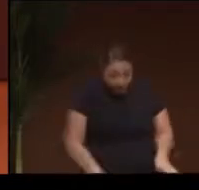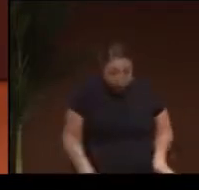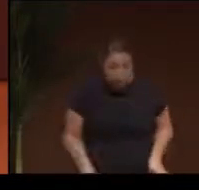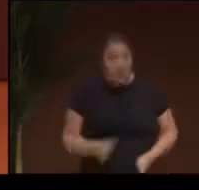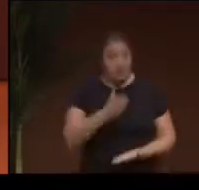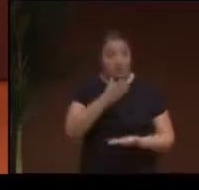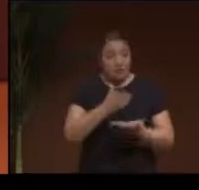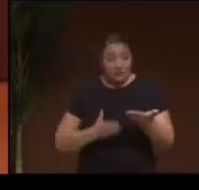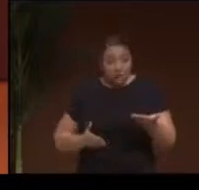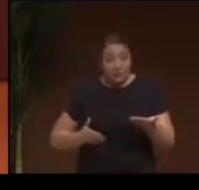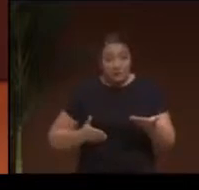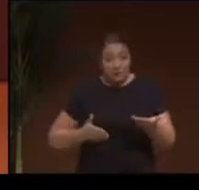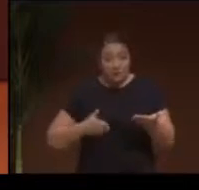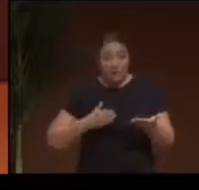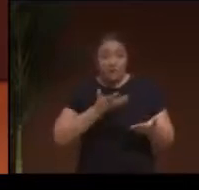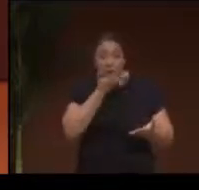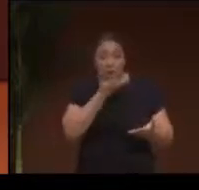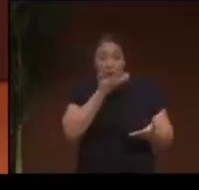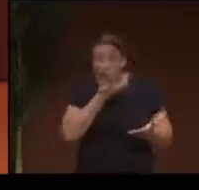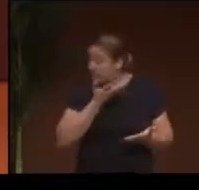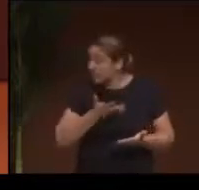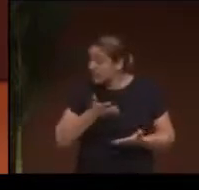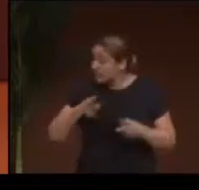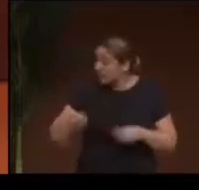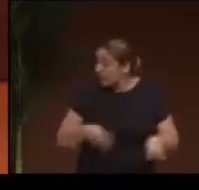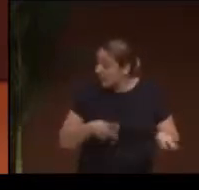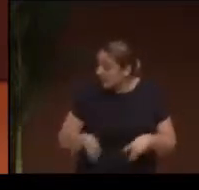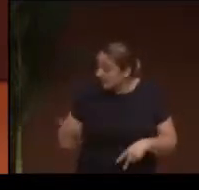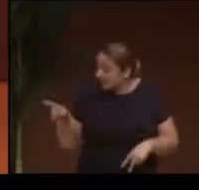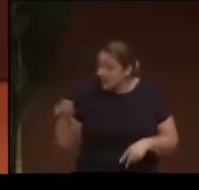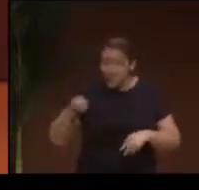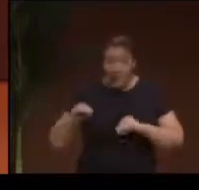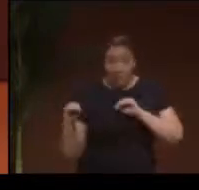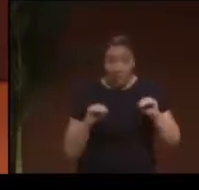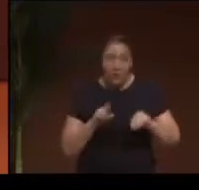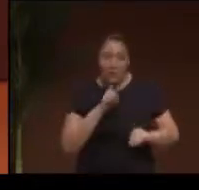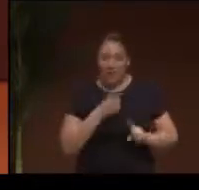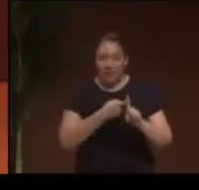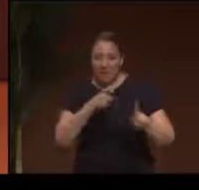dance moves, like when in the grass dance, when they bend down and they do this, that's actually a salsa move.